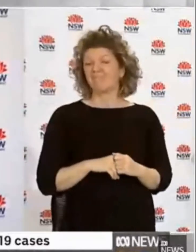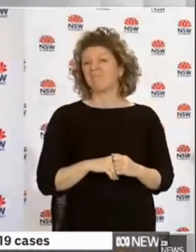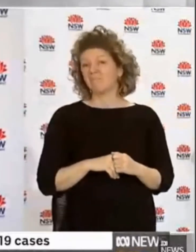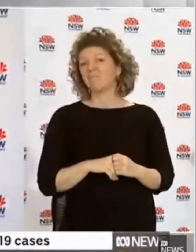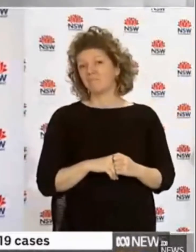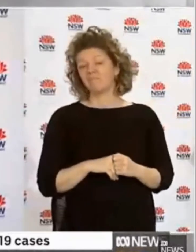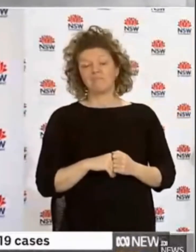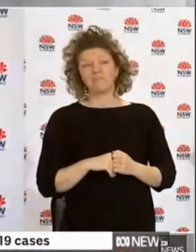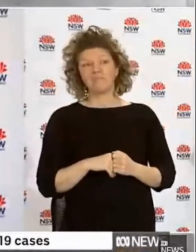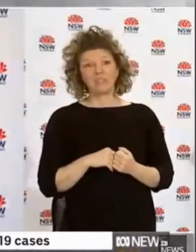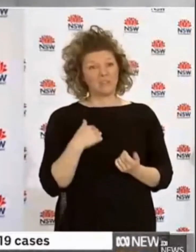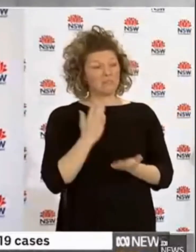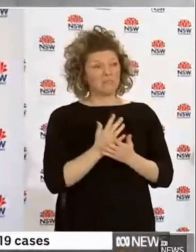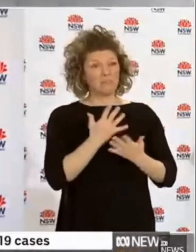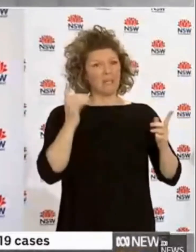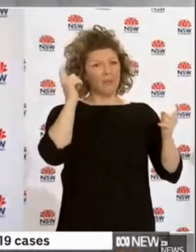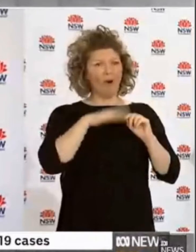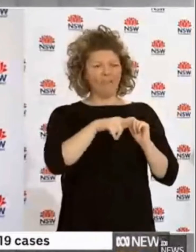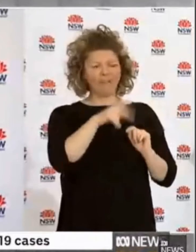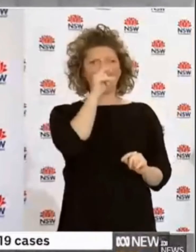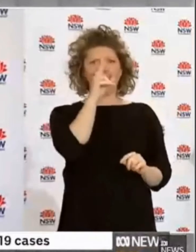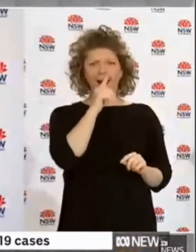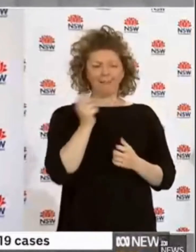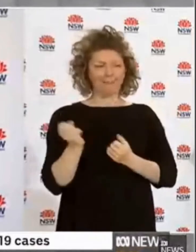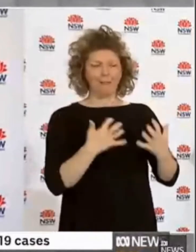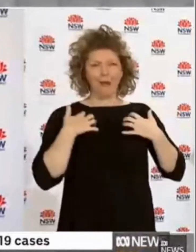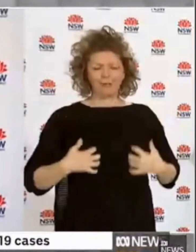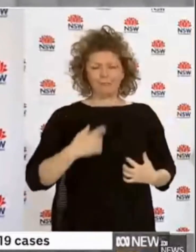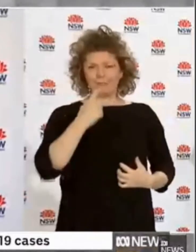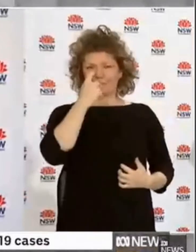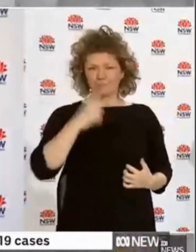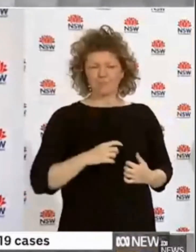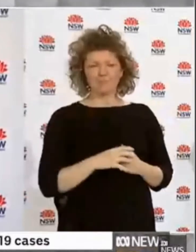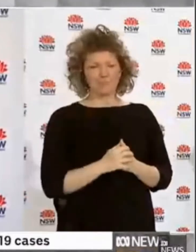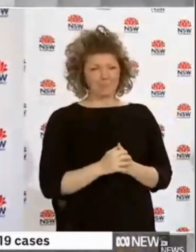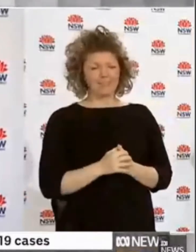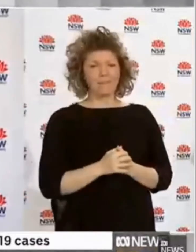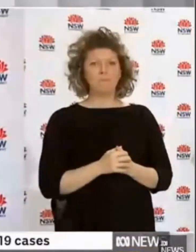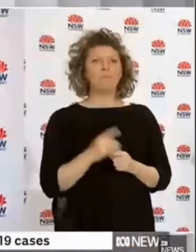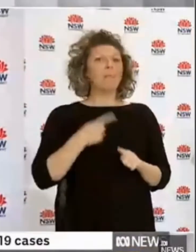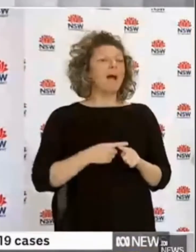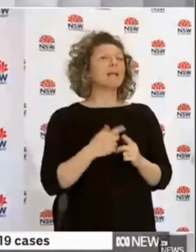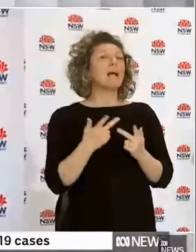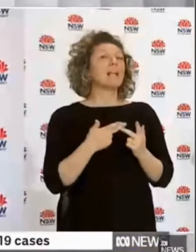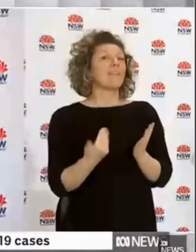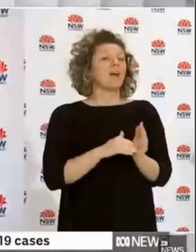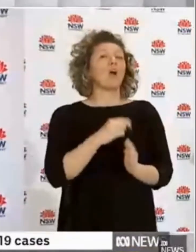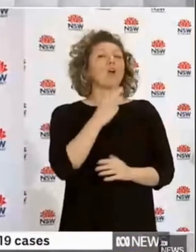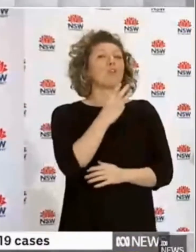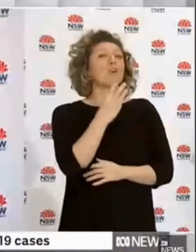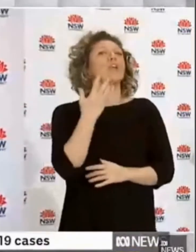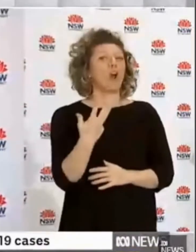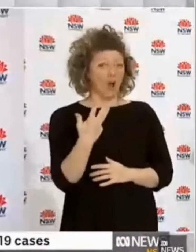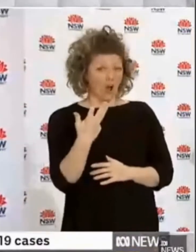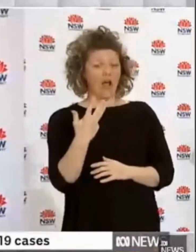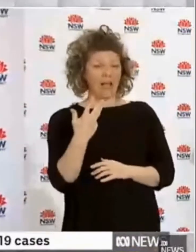is extremely concerning. We have another nearly 39 cases also in